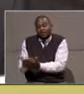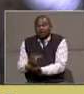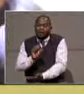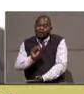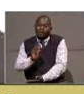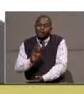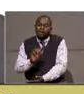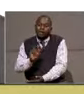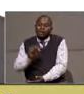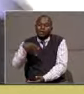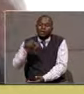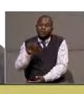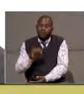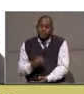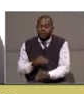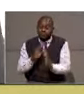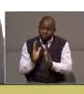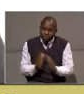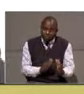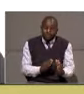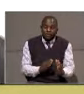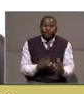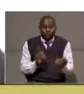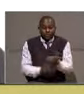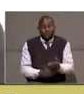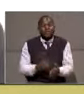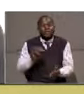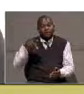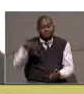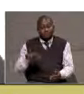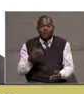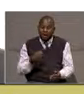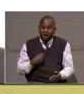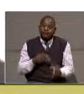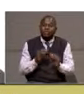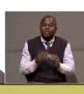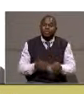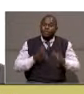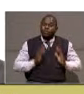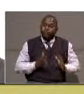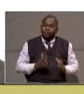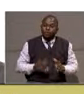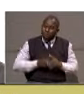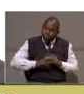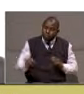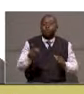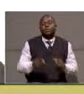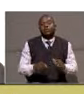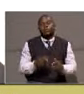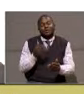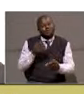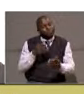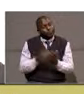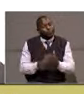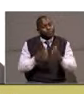So I had now planned to sacrifice one of the MPs and then have people run away from the wetland. It's a very complicated